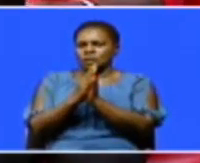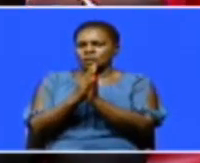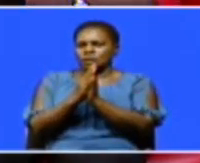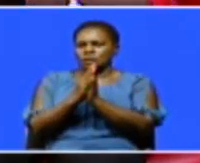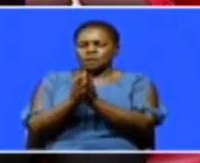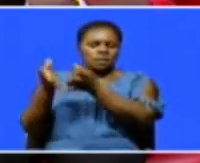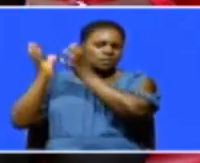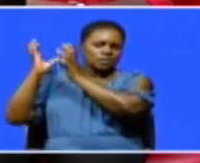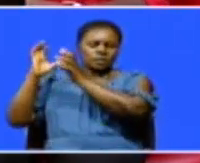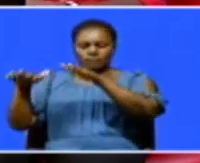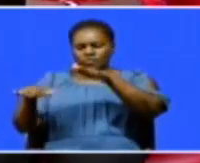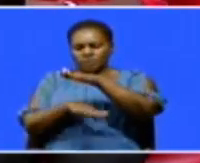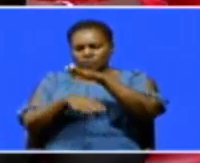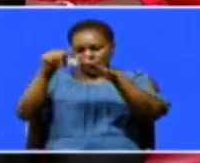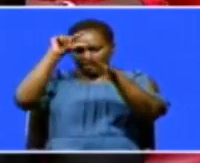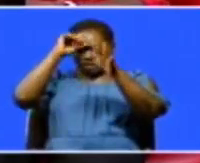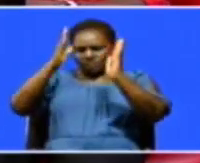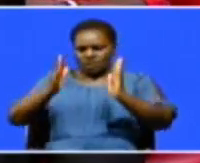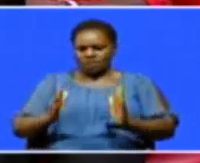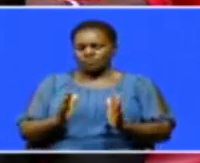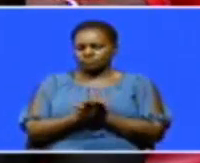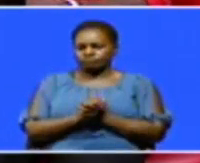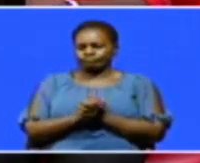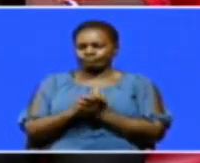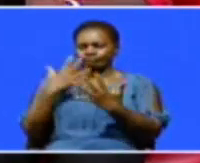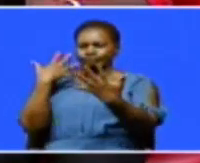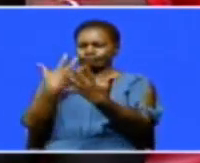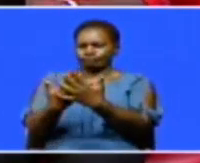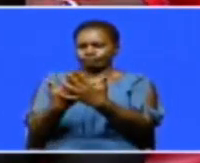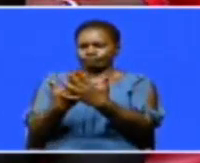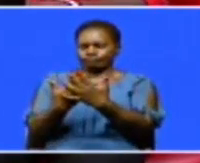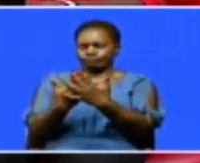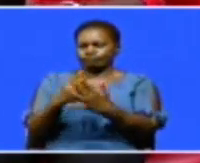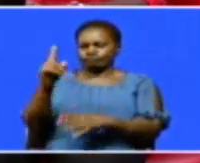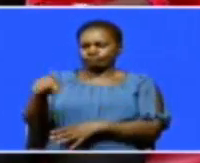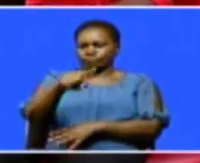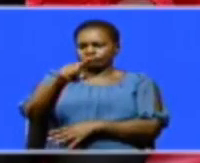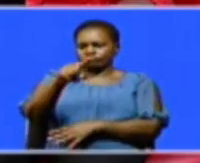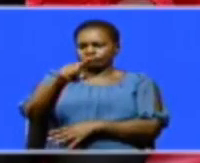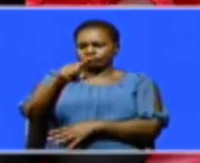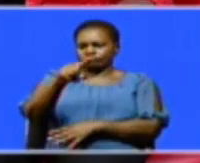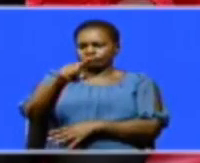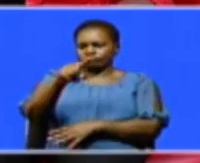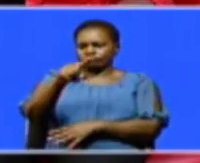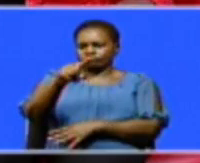as Kilifi Deputy Governor Gideon Saburi was arrested and will face charges of